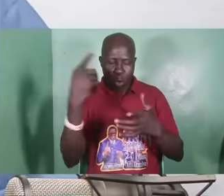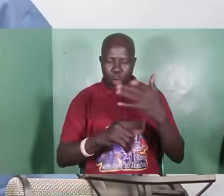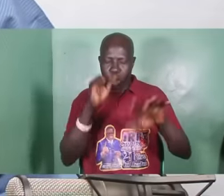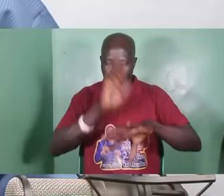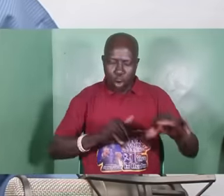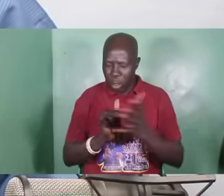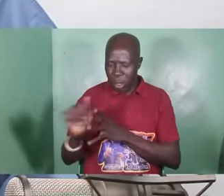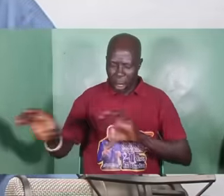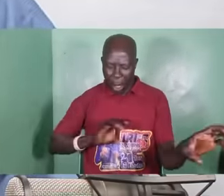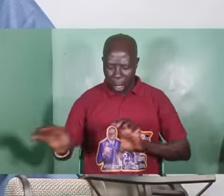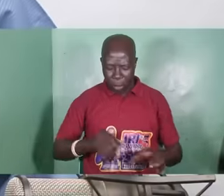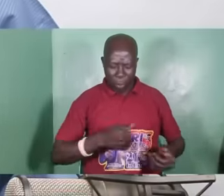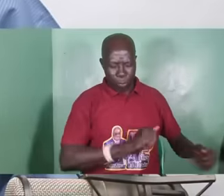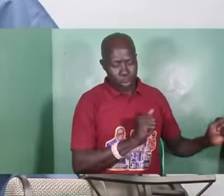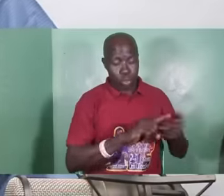what they call the answer.